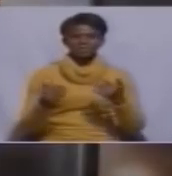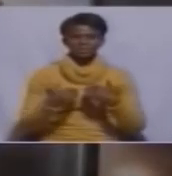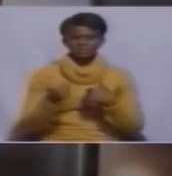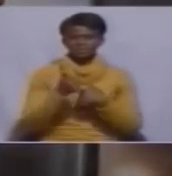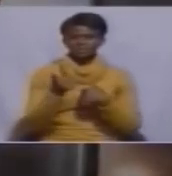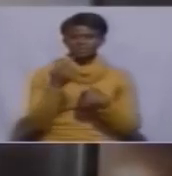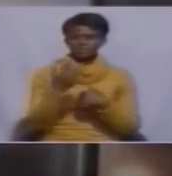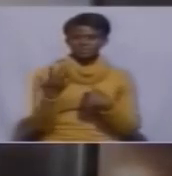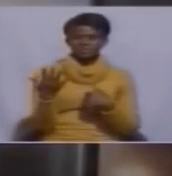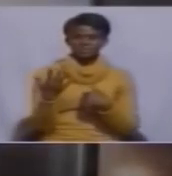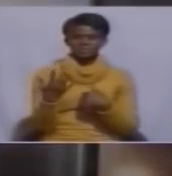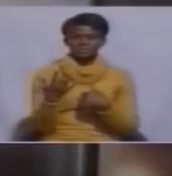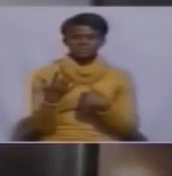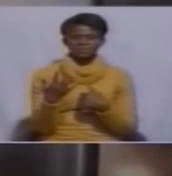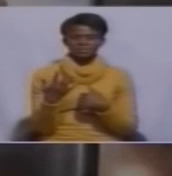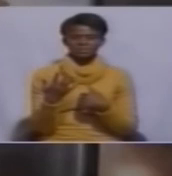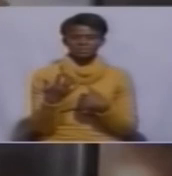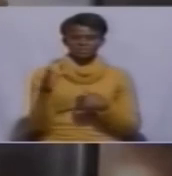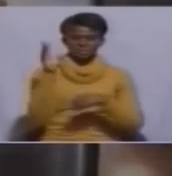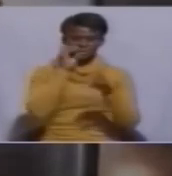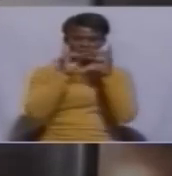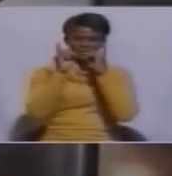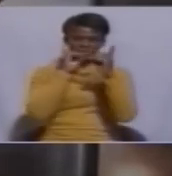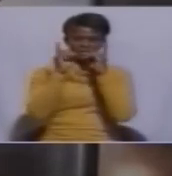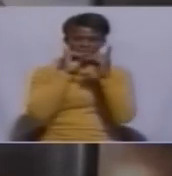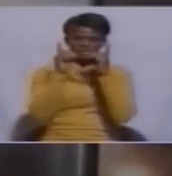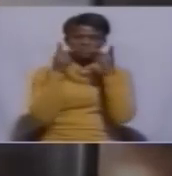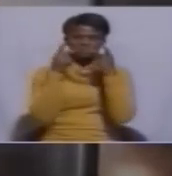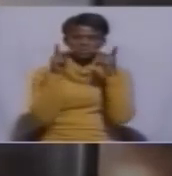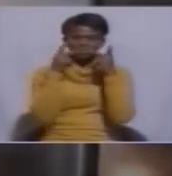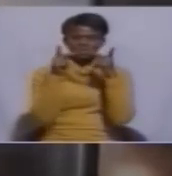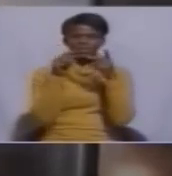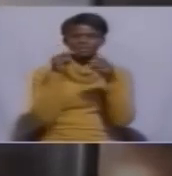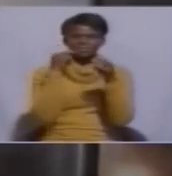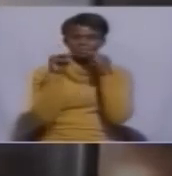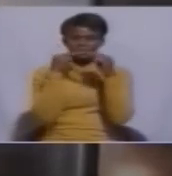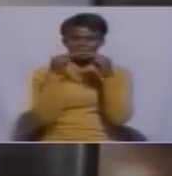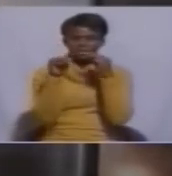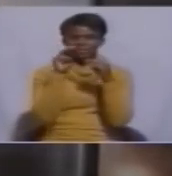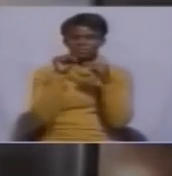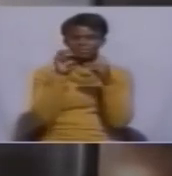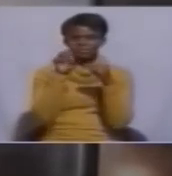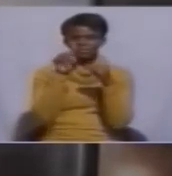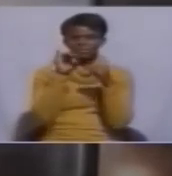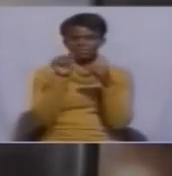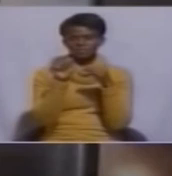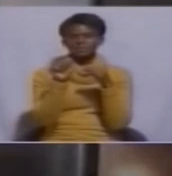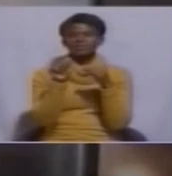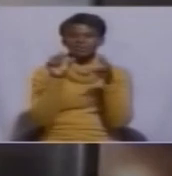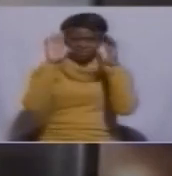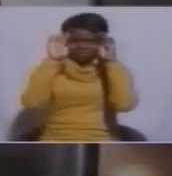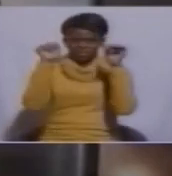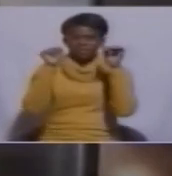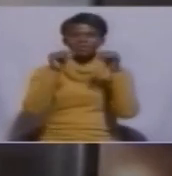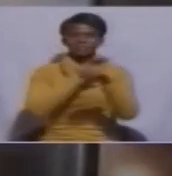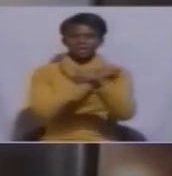other issue that has come up, a debate in the public media, in the media again, where people are saying the president doesn't